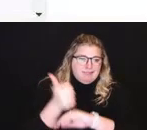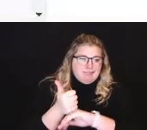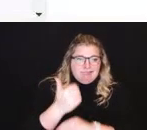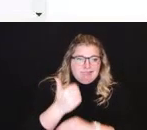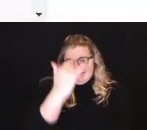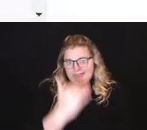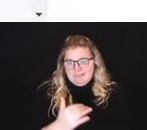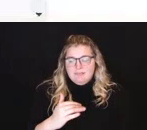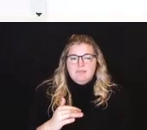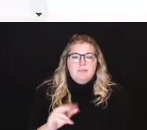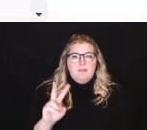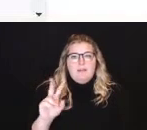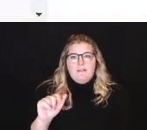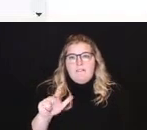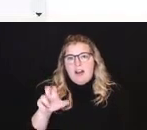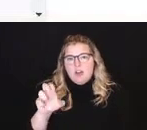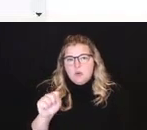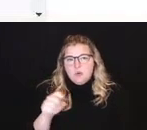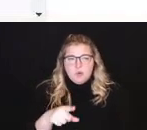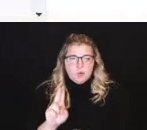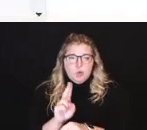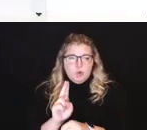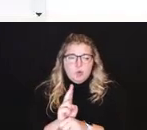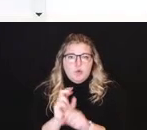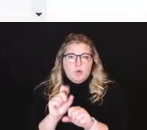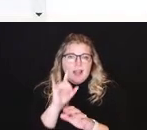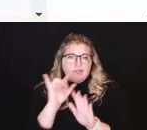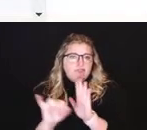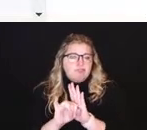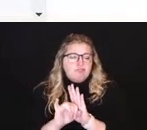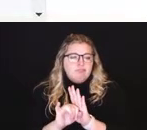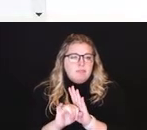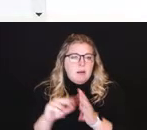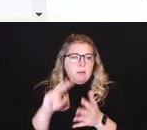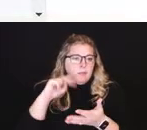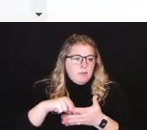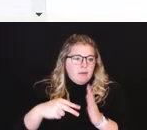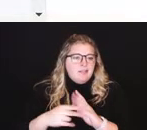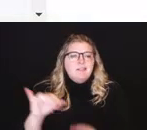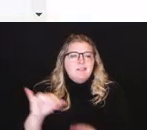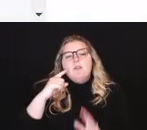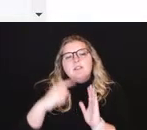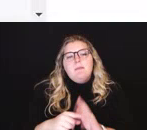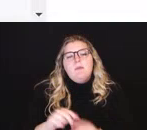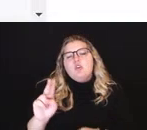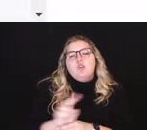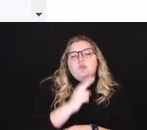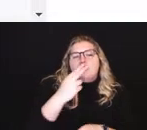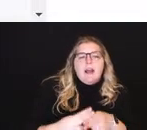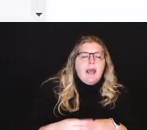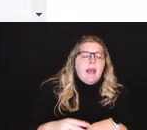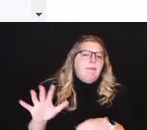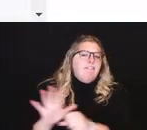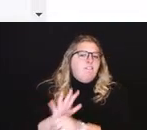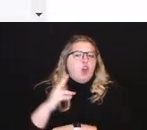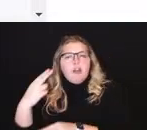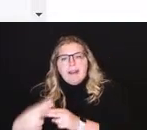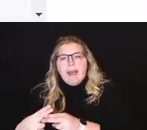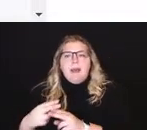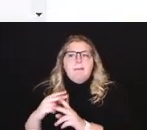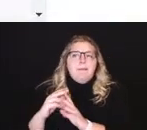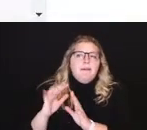values that you can use to identify the purpose of something. You know, what is your username? What is your full name? What is your given